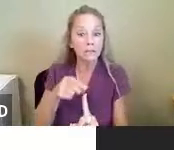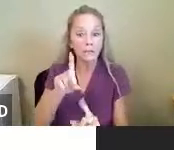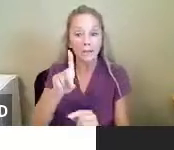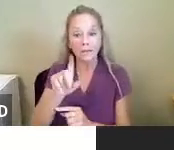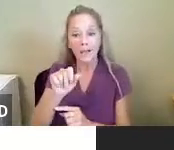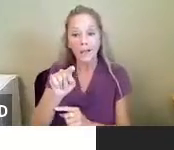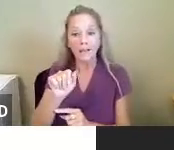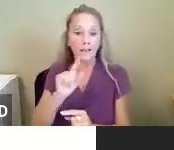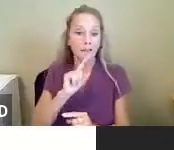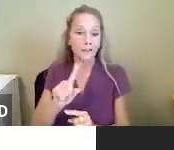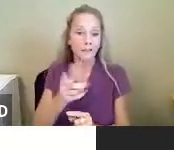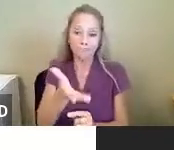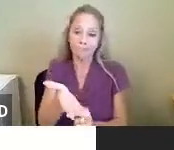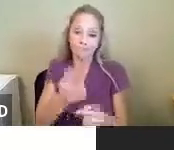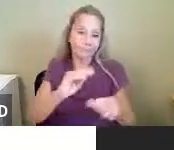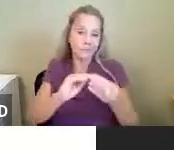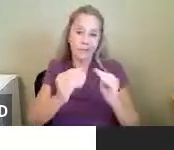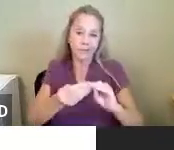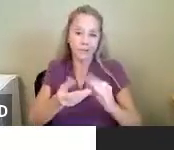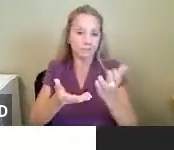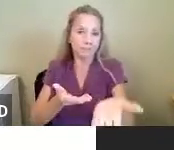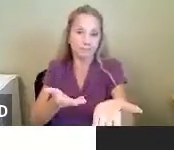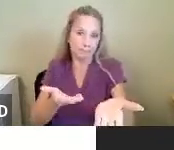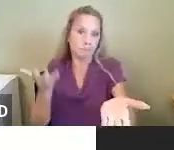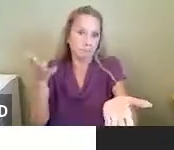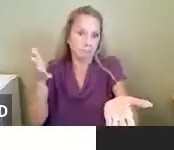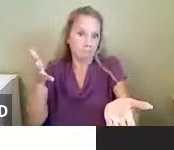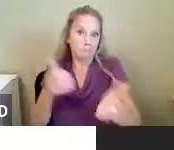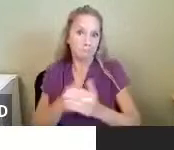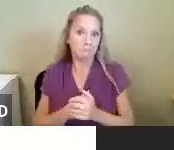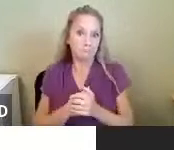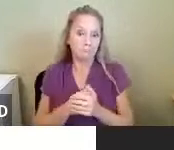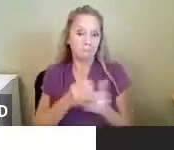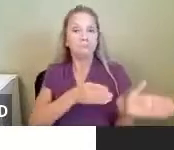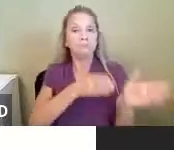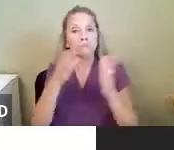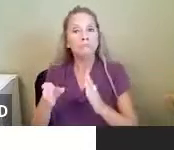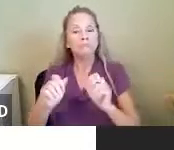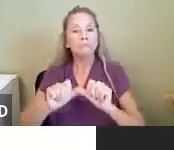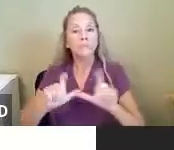data. Next slide, please. So